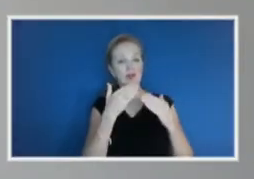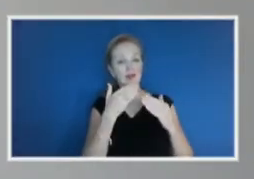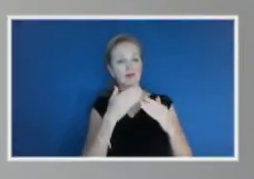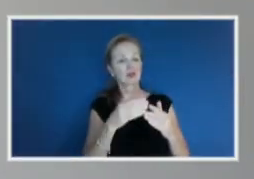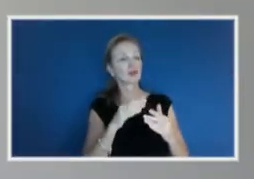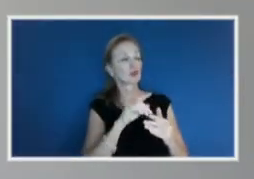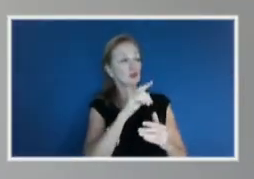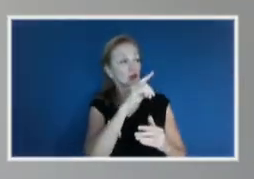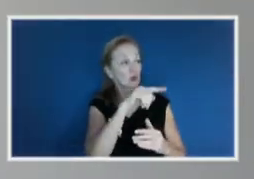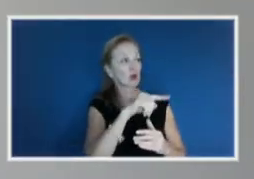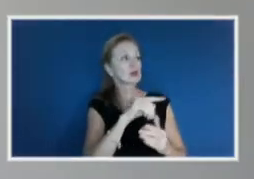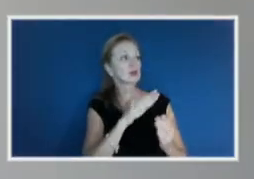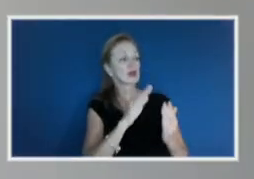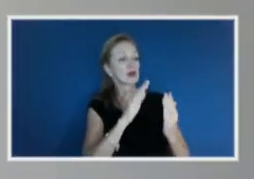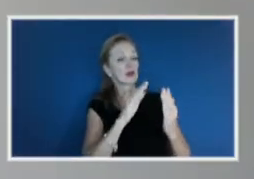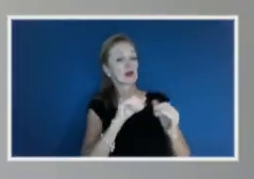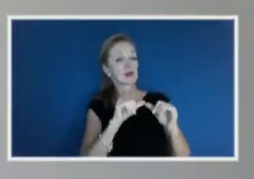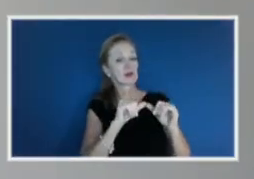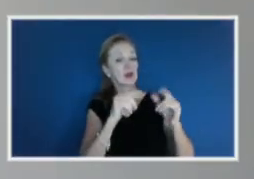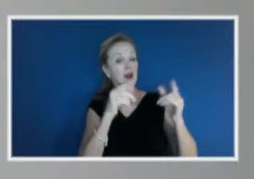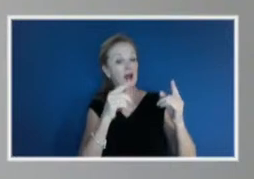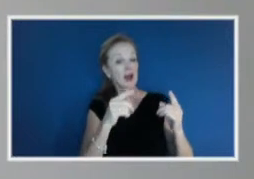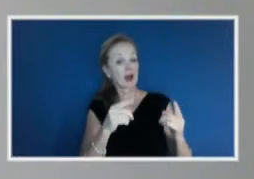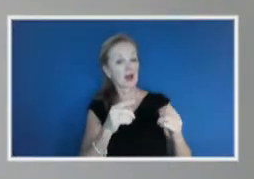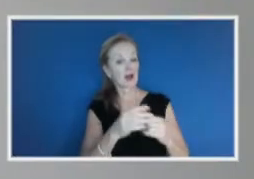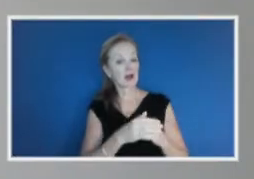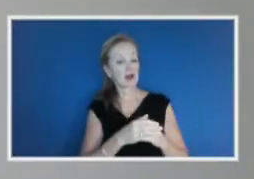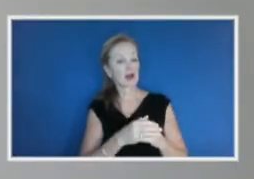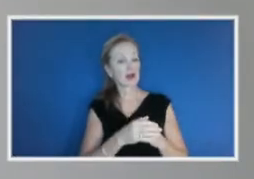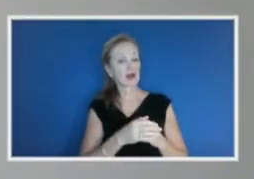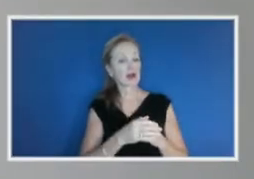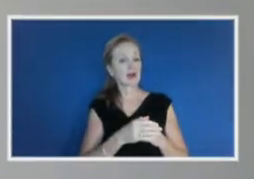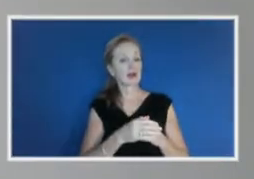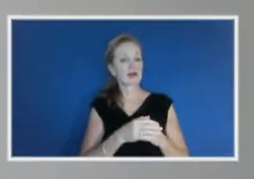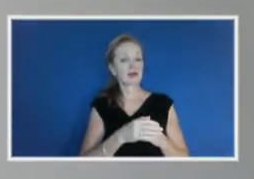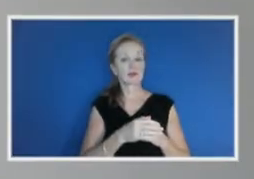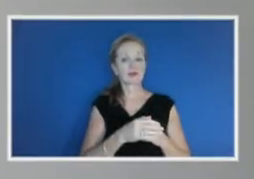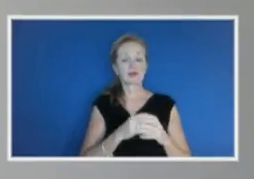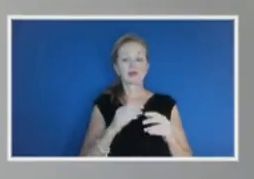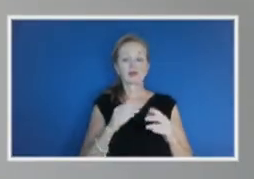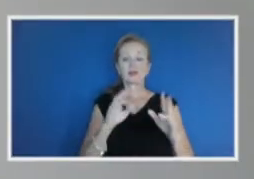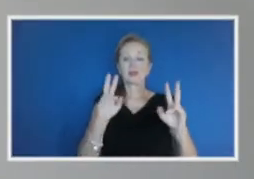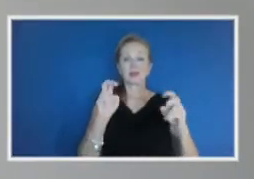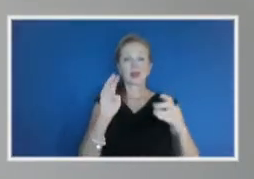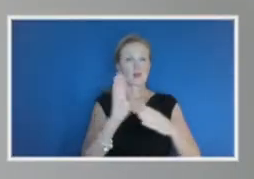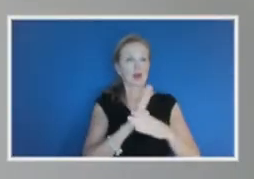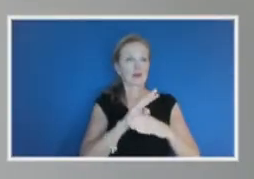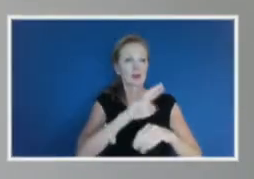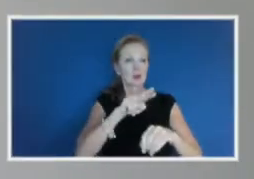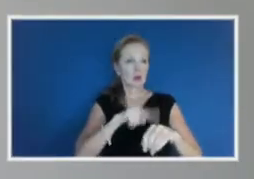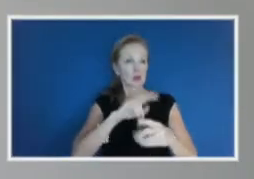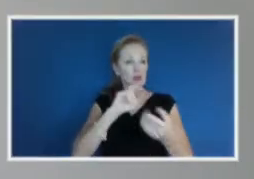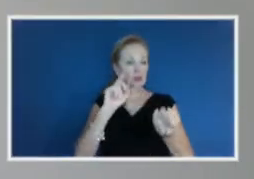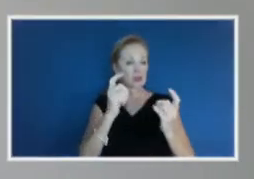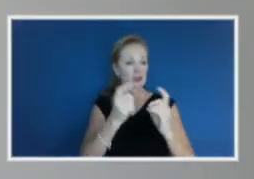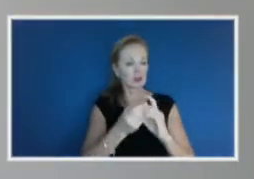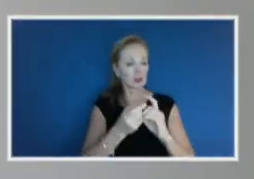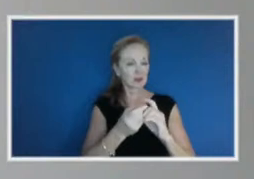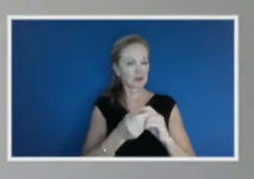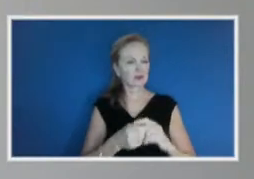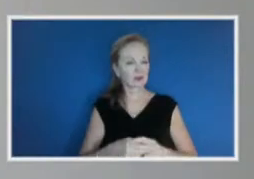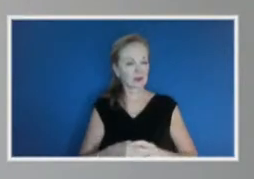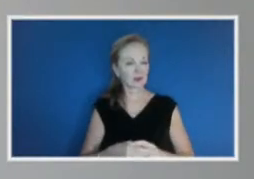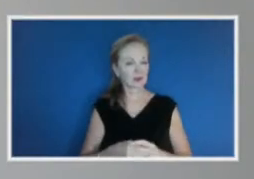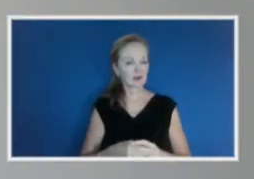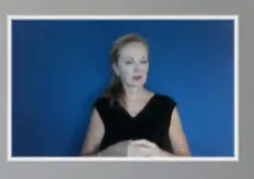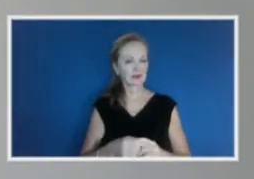speak. We continue to have those events in an effort to, again, behavior norm change. And so we, yeah, I'd love to put that at a higher